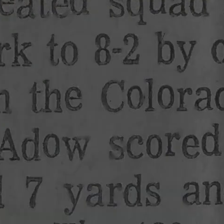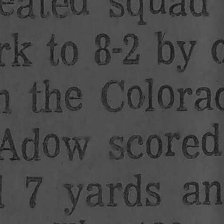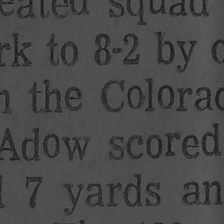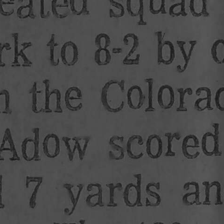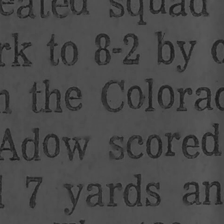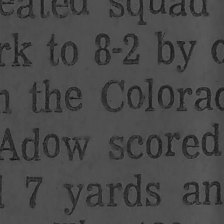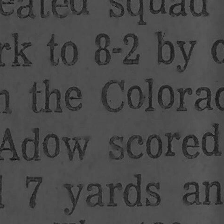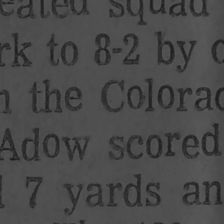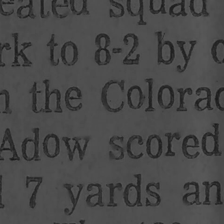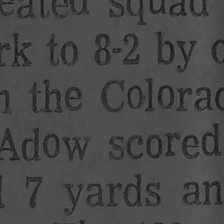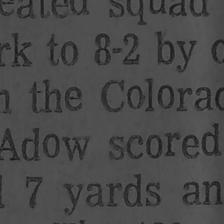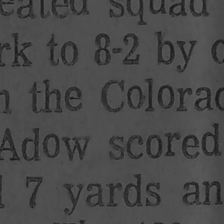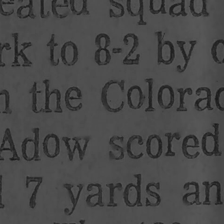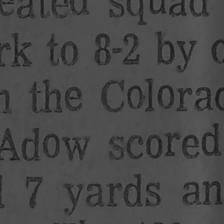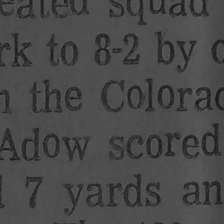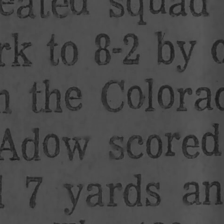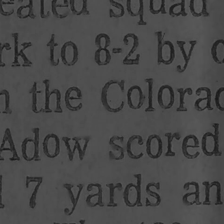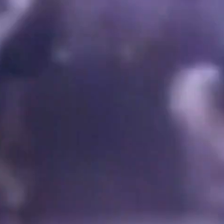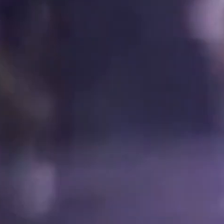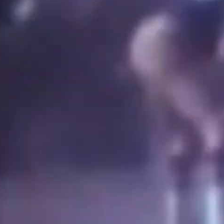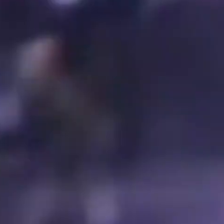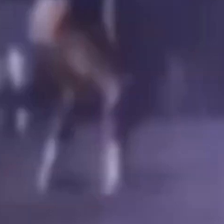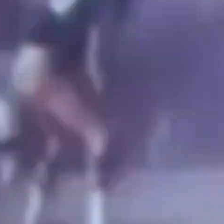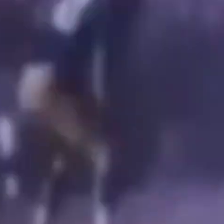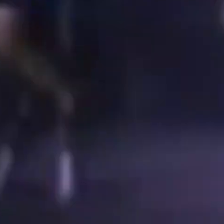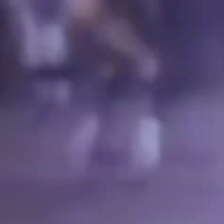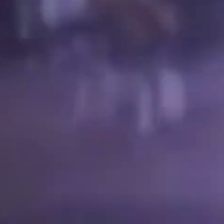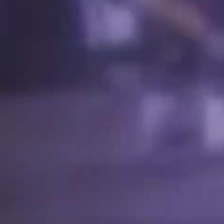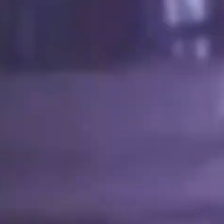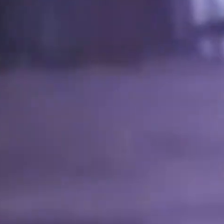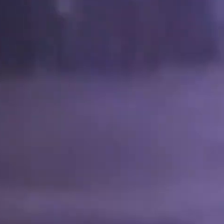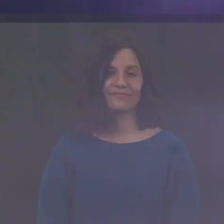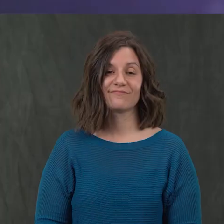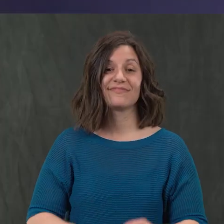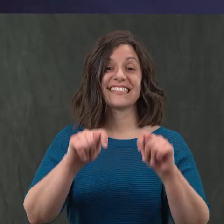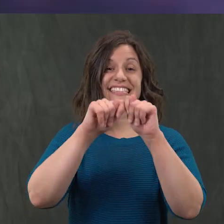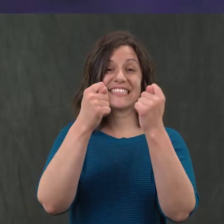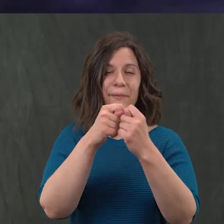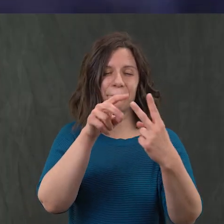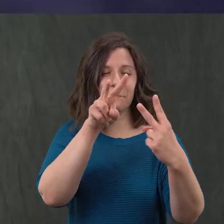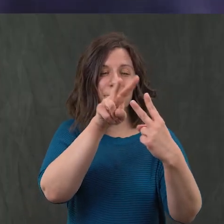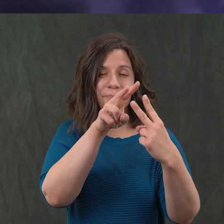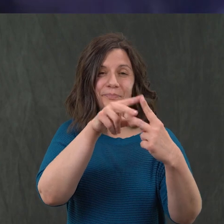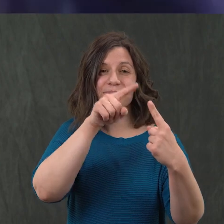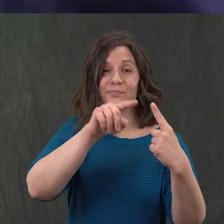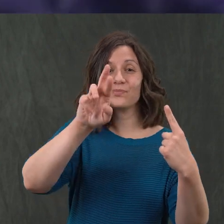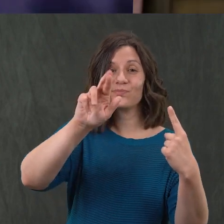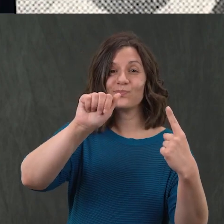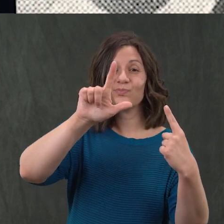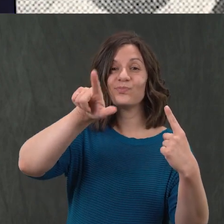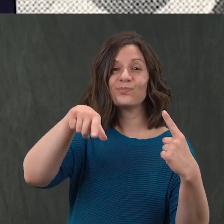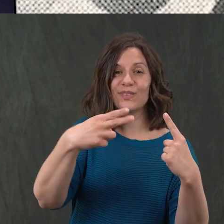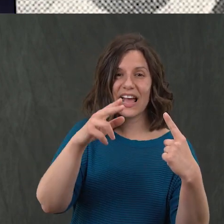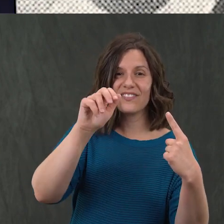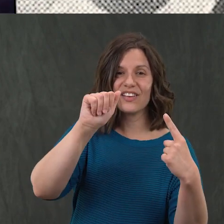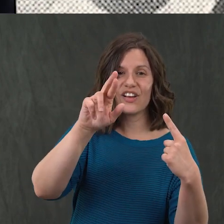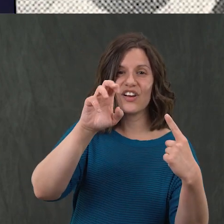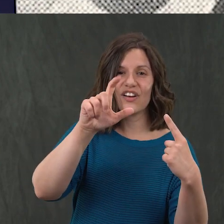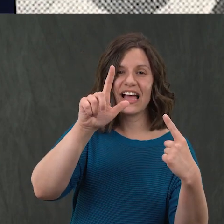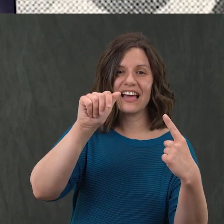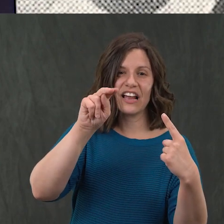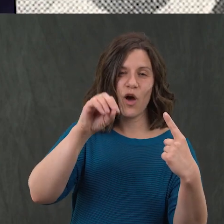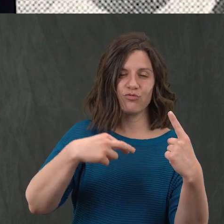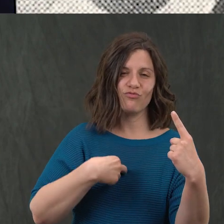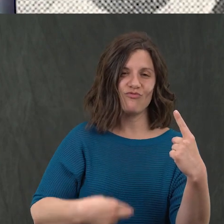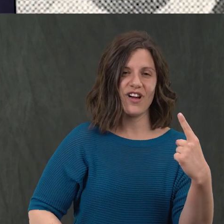Index articles and photo of Tim as quarterback. Archival film, 1977 championship game. Teammates Ralph Ariano and Don Alsbaugh remember